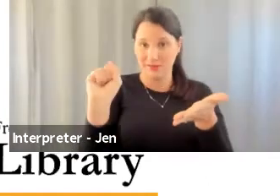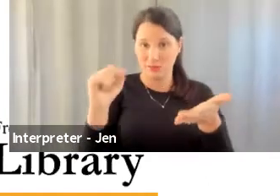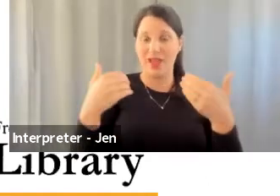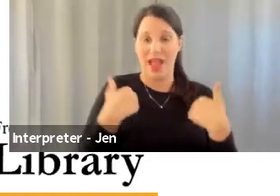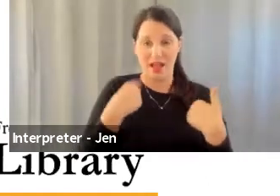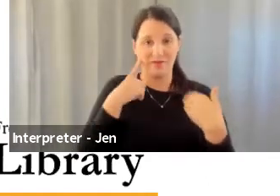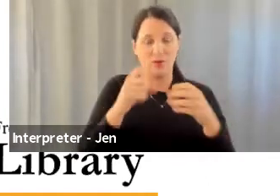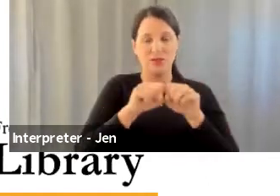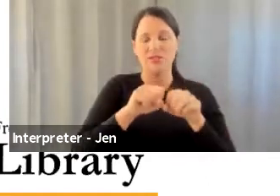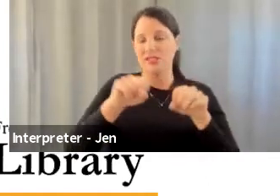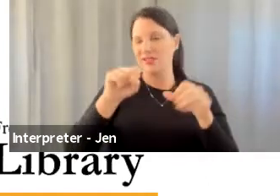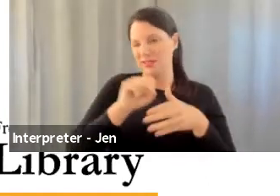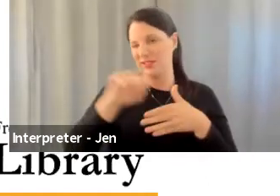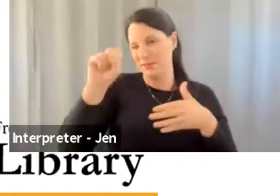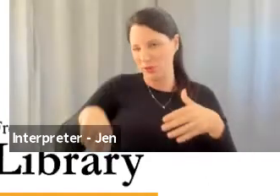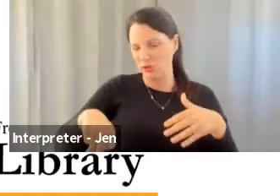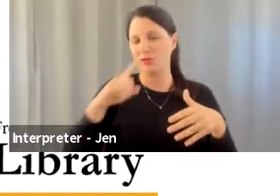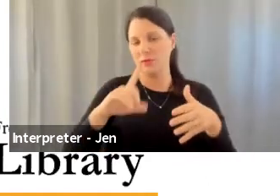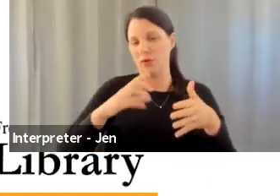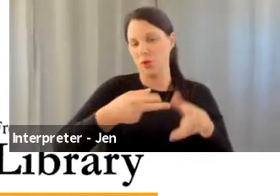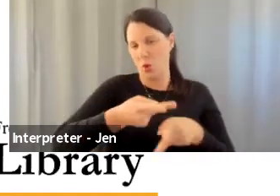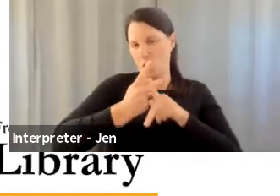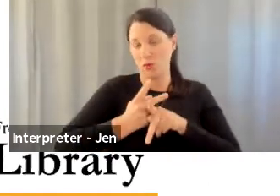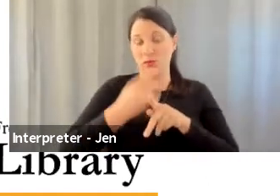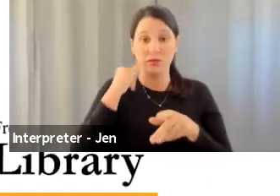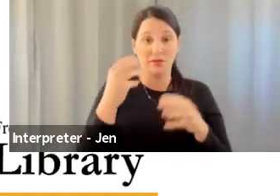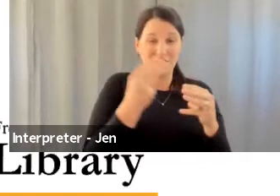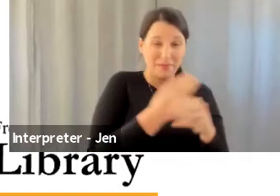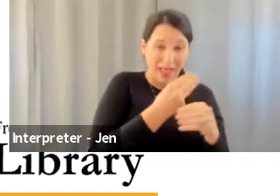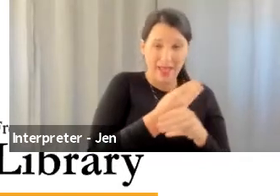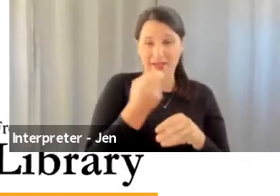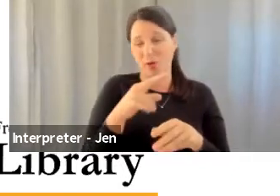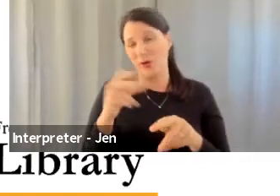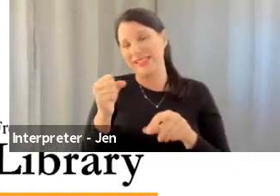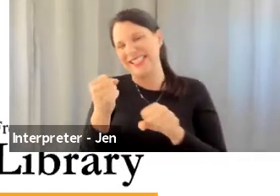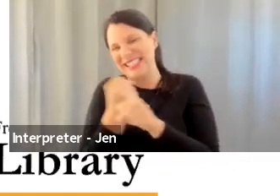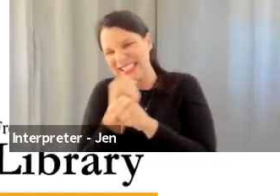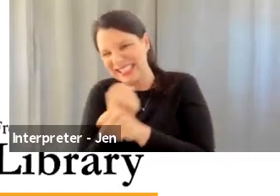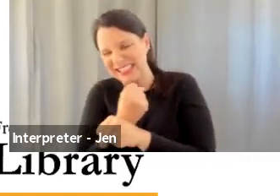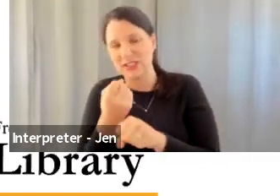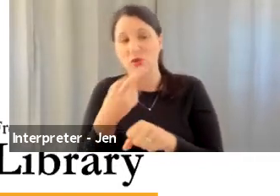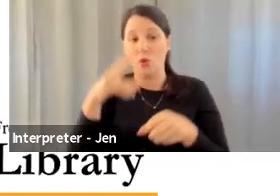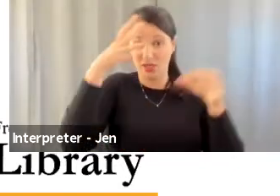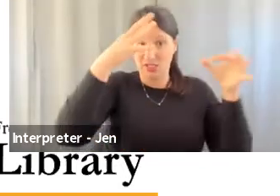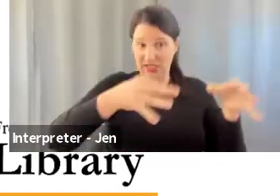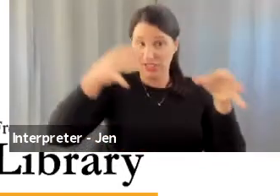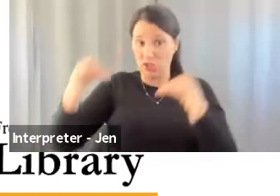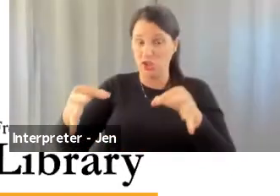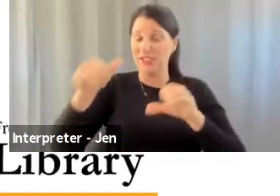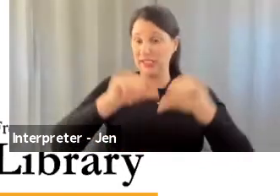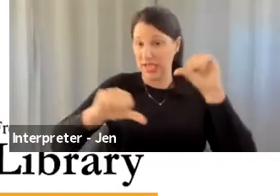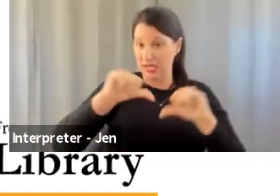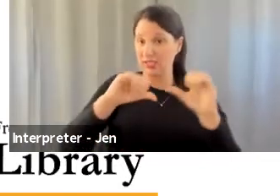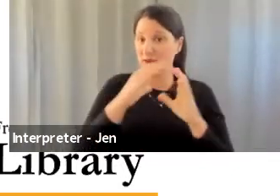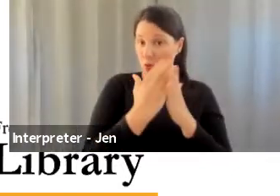if you are taking a math course, mostly statistics courses, and also decision science courses, you are